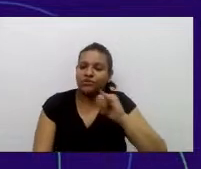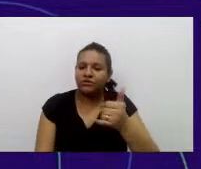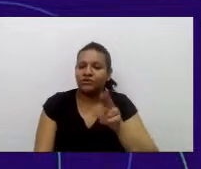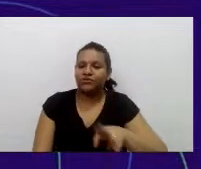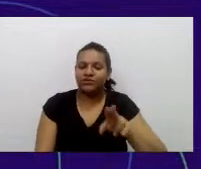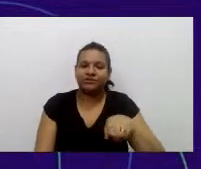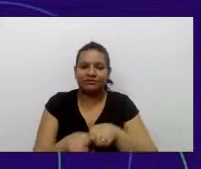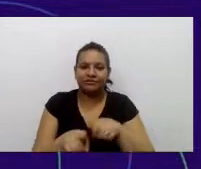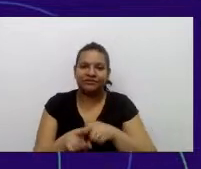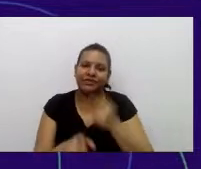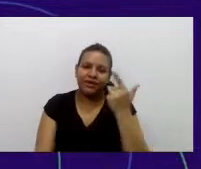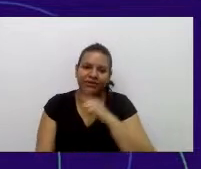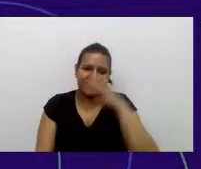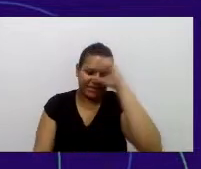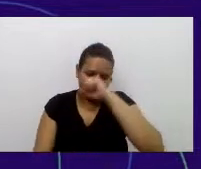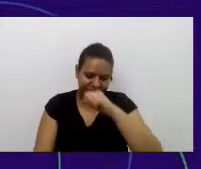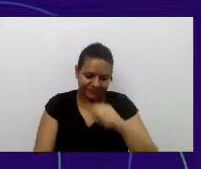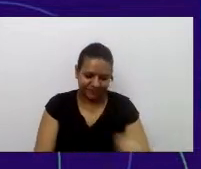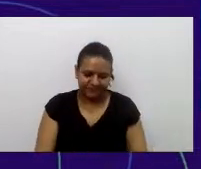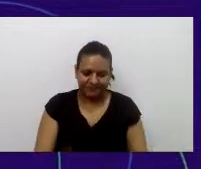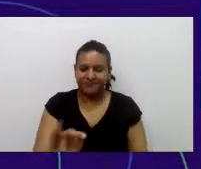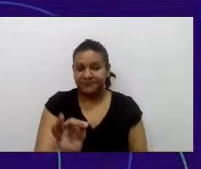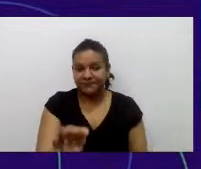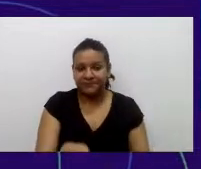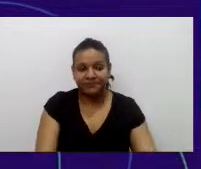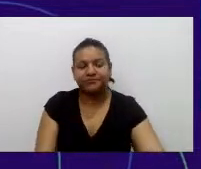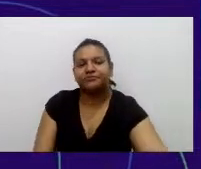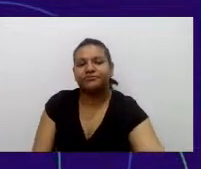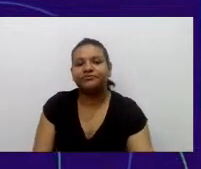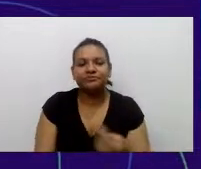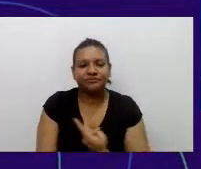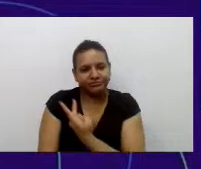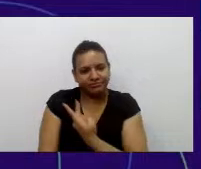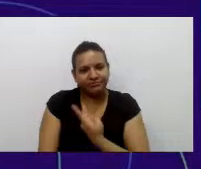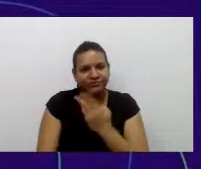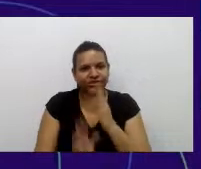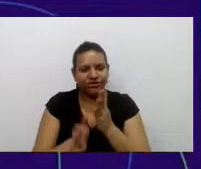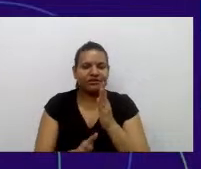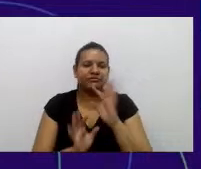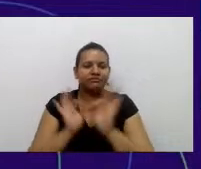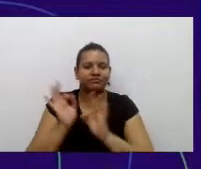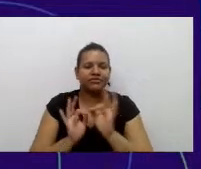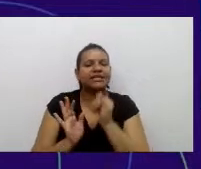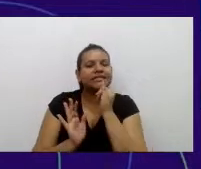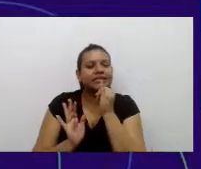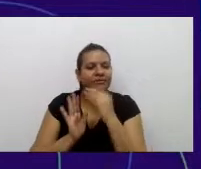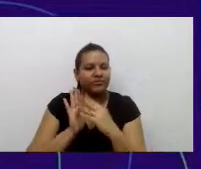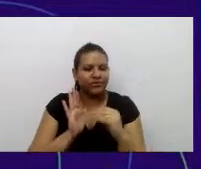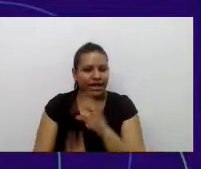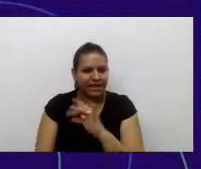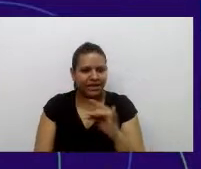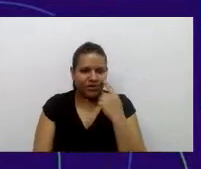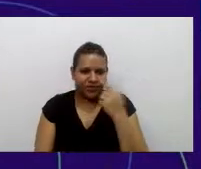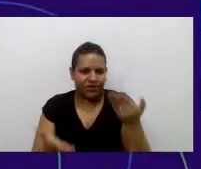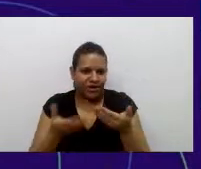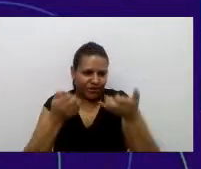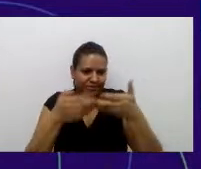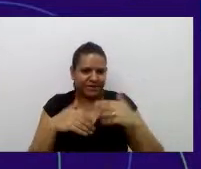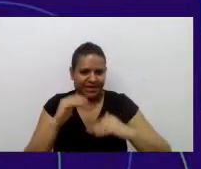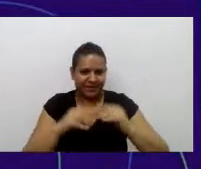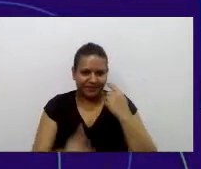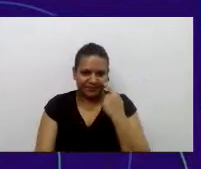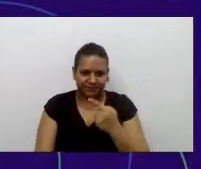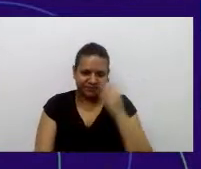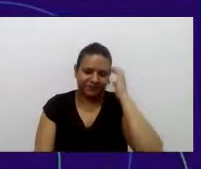prepared a few examples each, so let's get straight to that. All right, so this is a prompt where